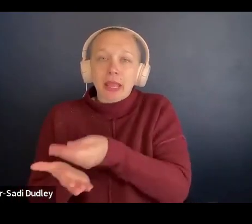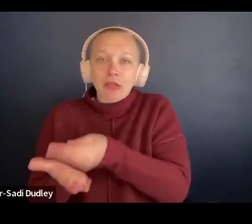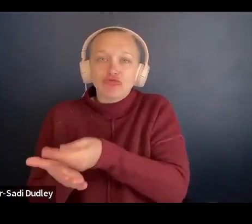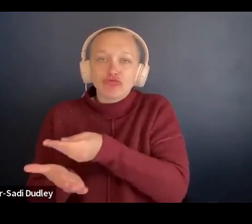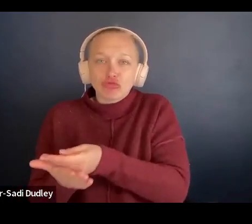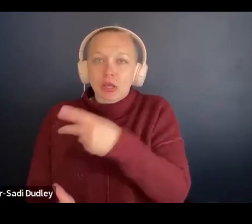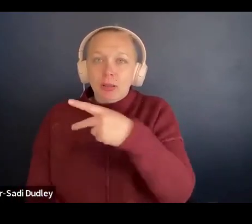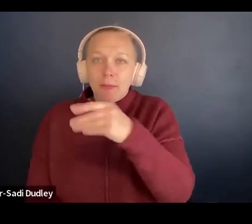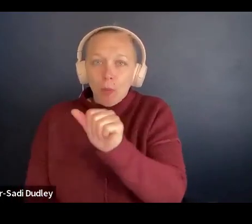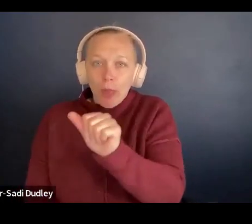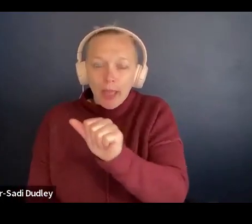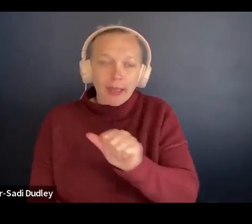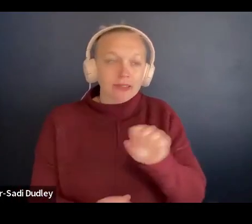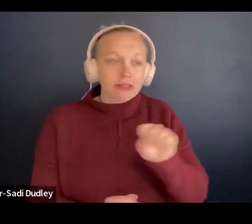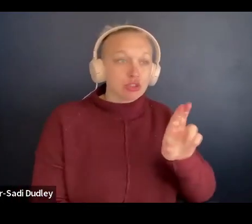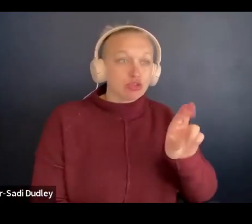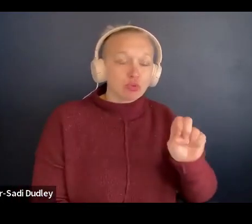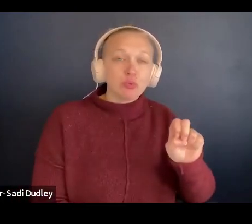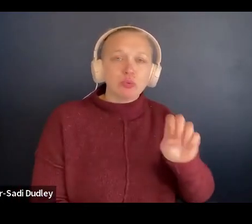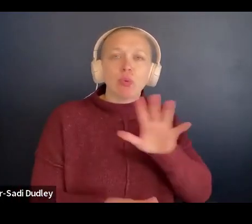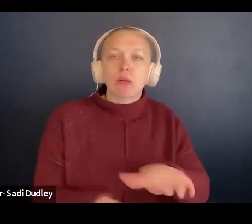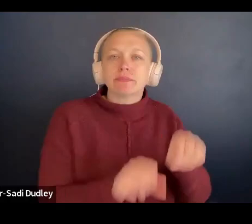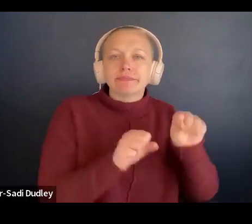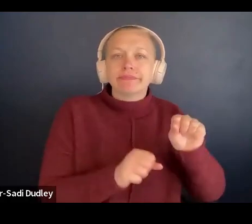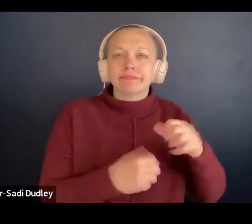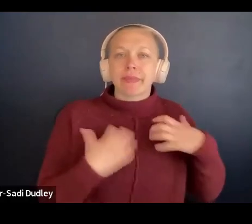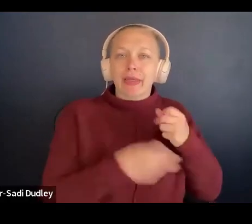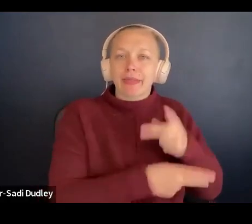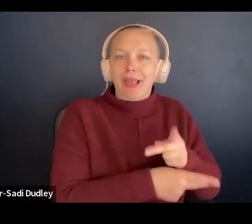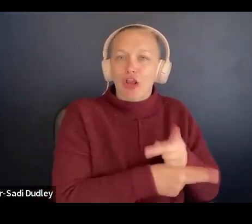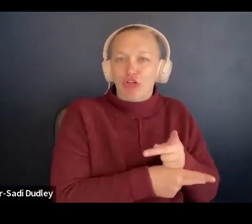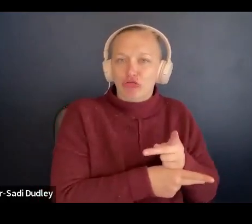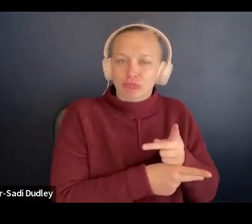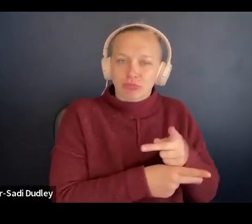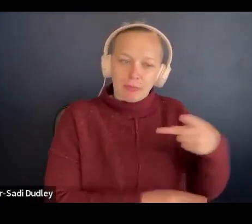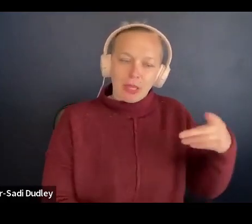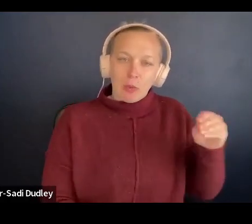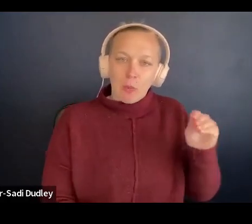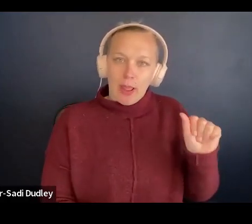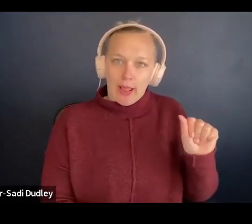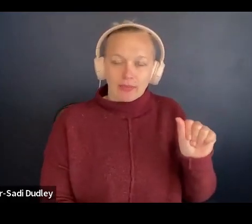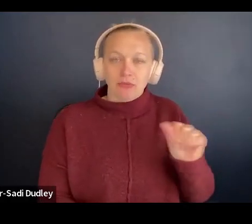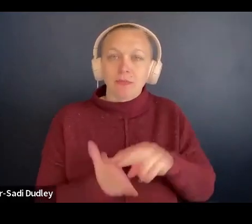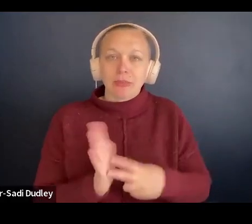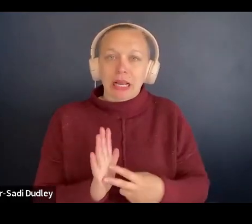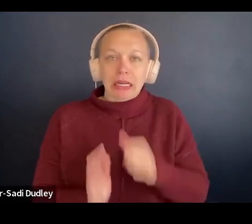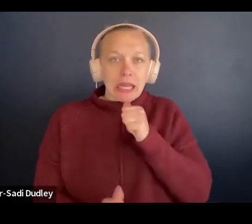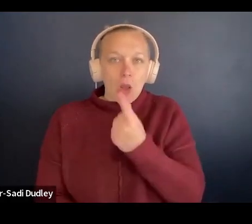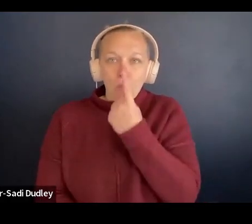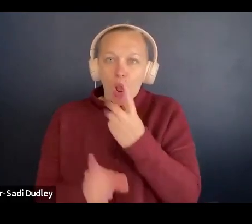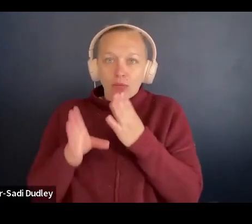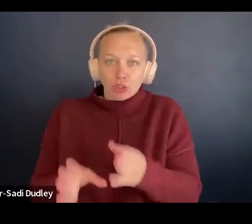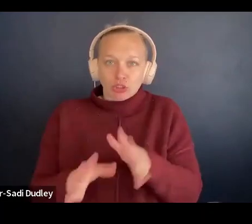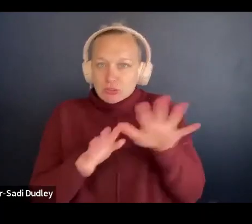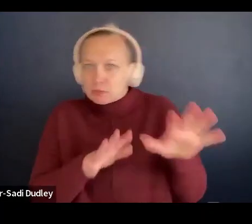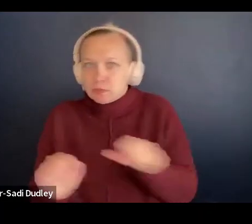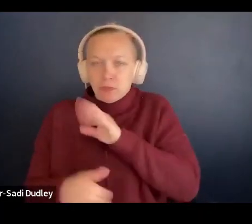have Sue take care of your healthcare. Maybe not just entrusting one individual to take care of